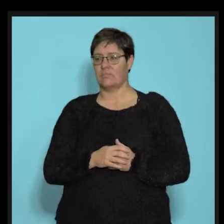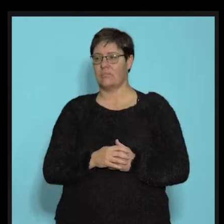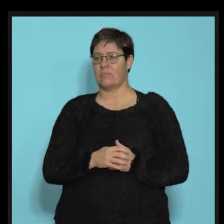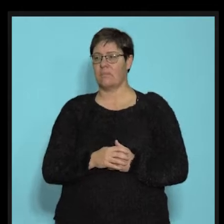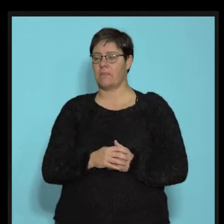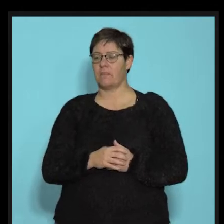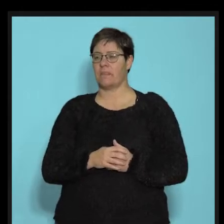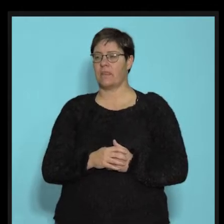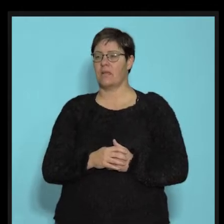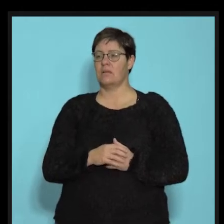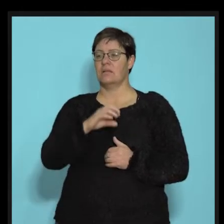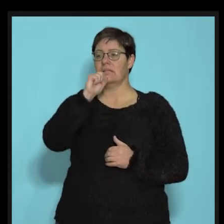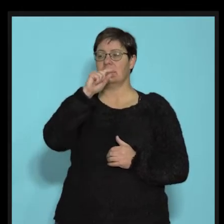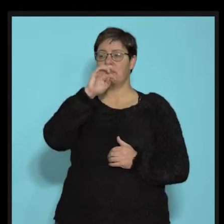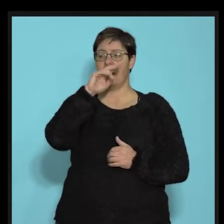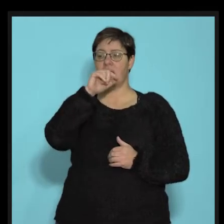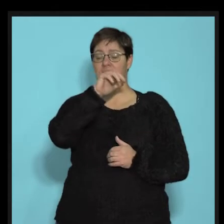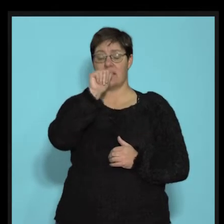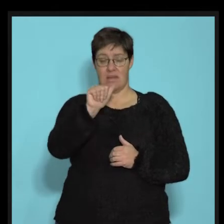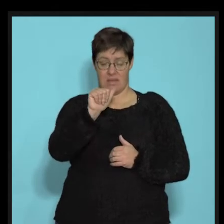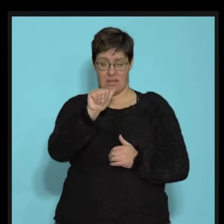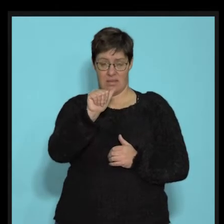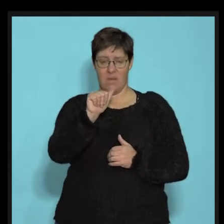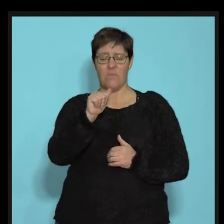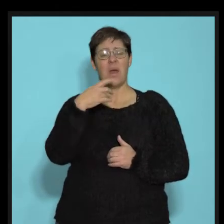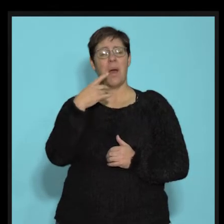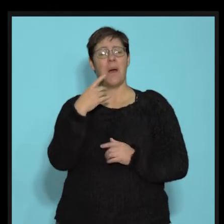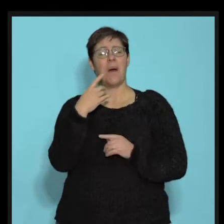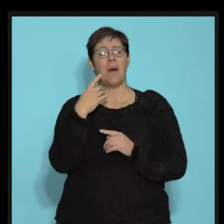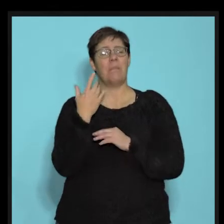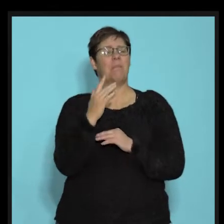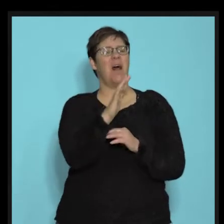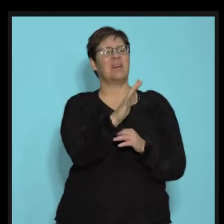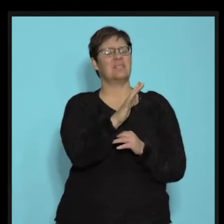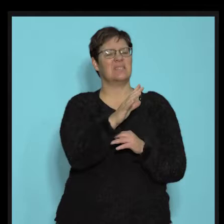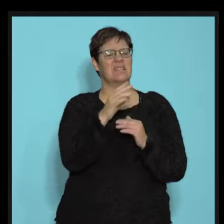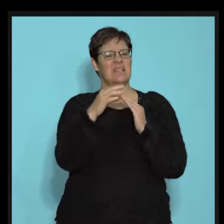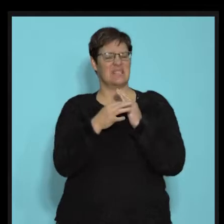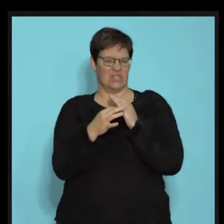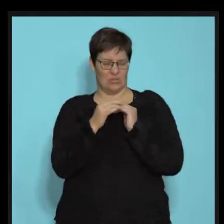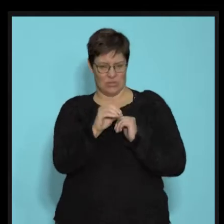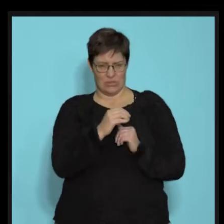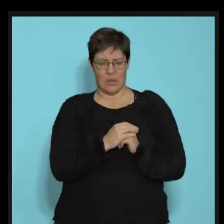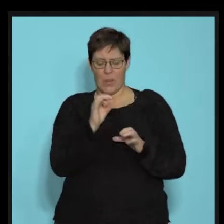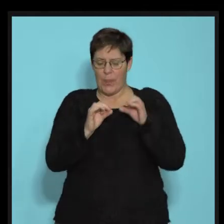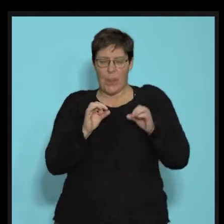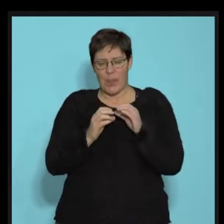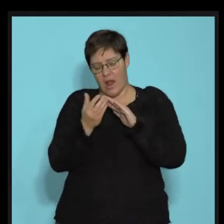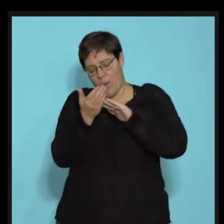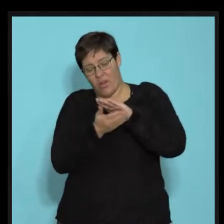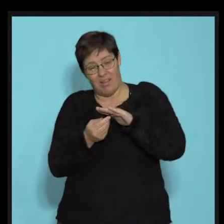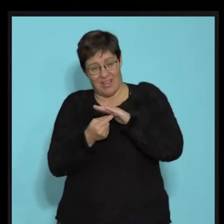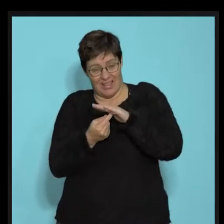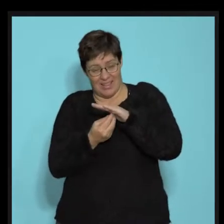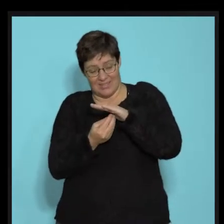stomata. Right, you would have done it when you did plant tissue. And stomata are little holes at the bottom of the leaf. And what can